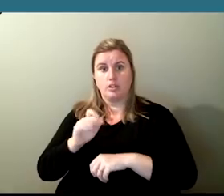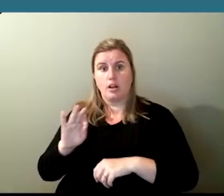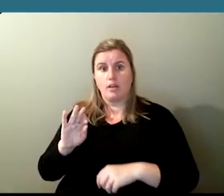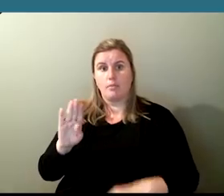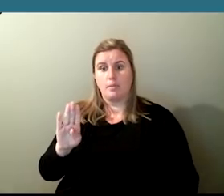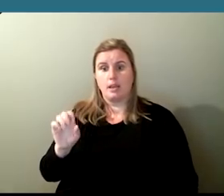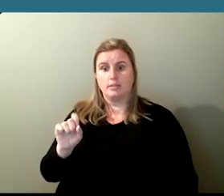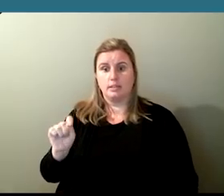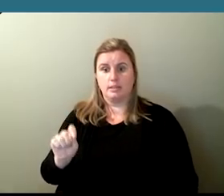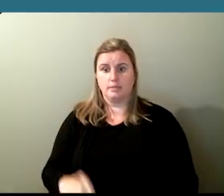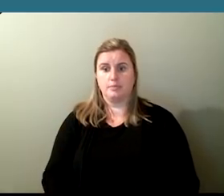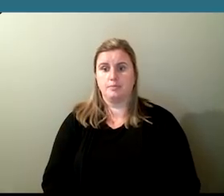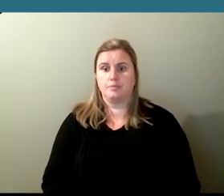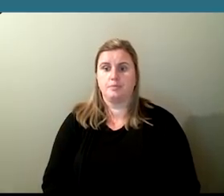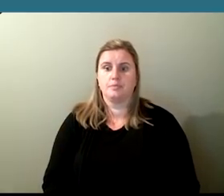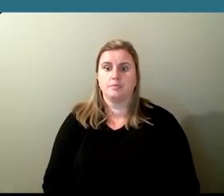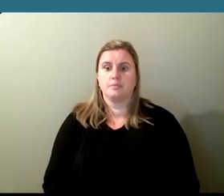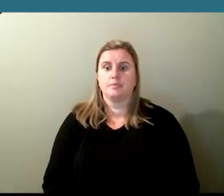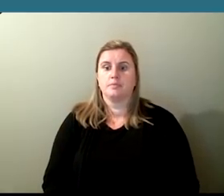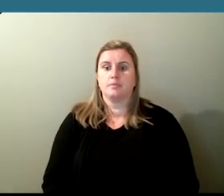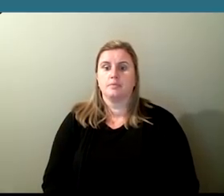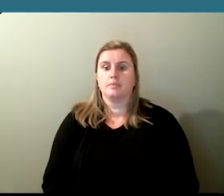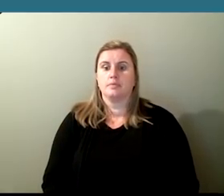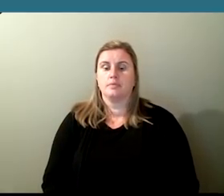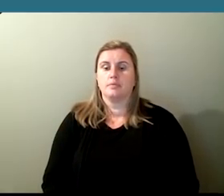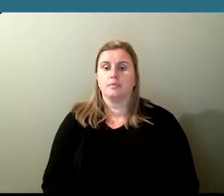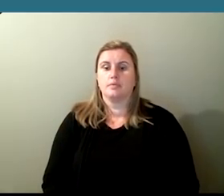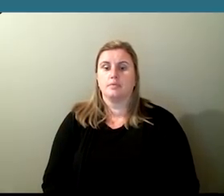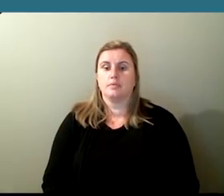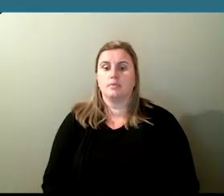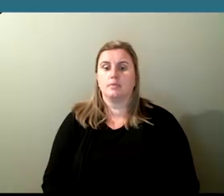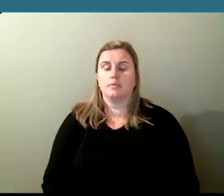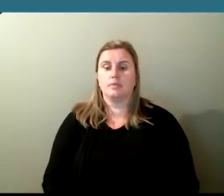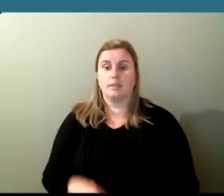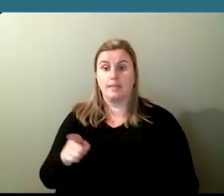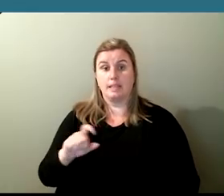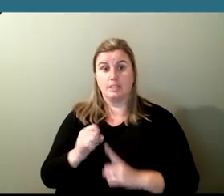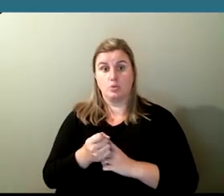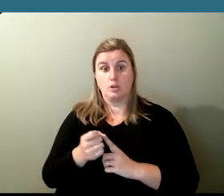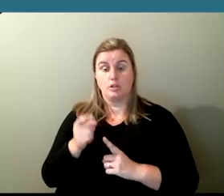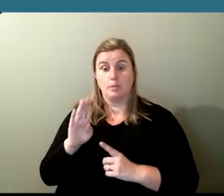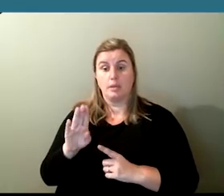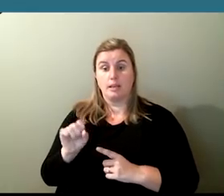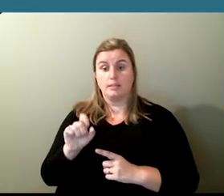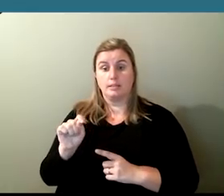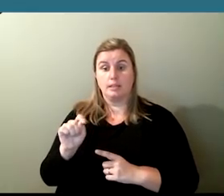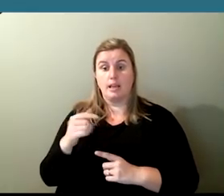BST. In both cases, so specifically in this case, BST appeared to have